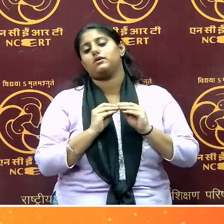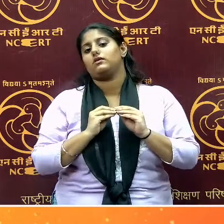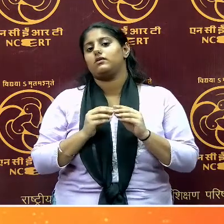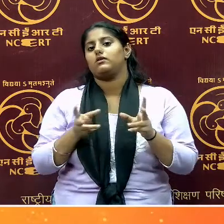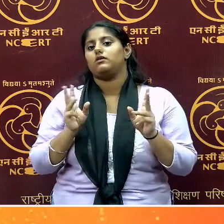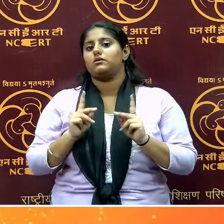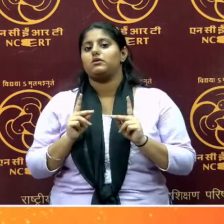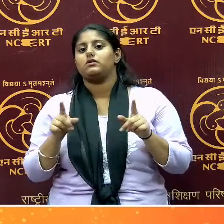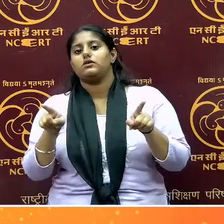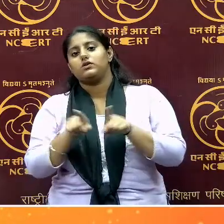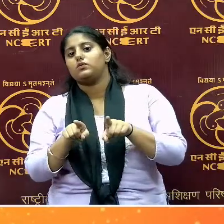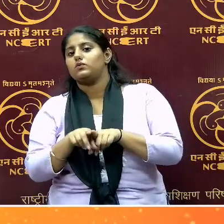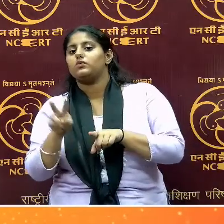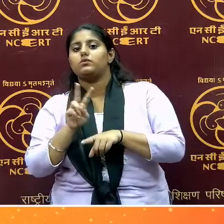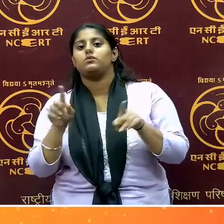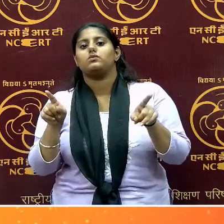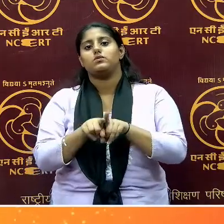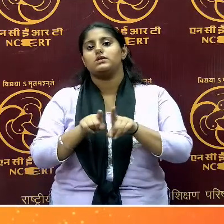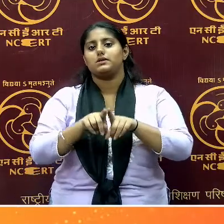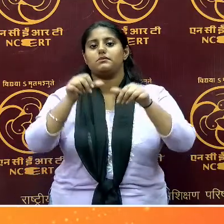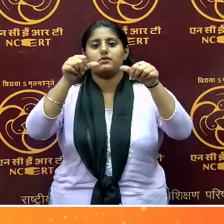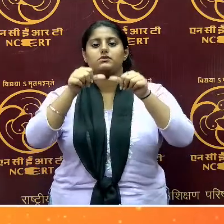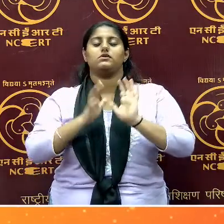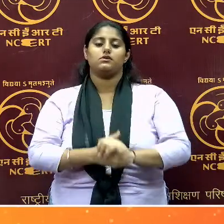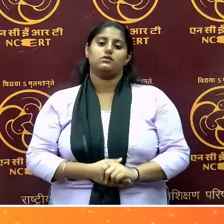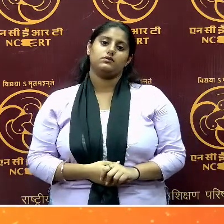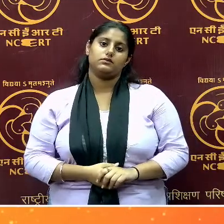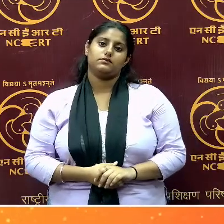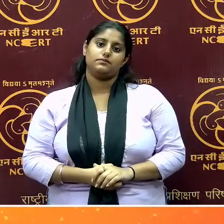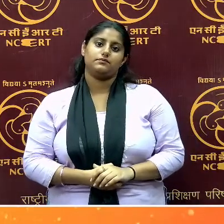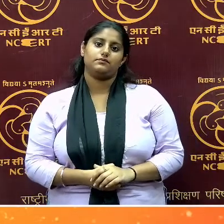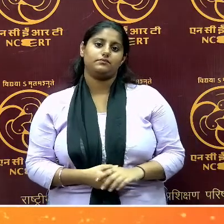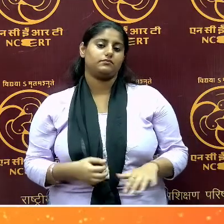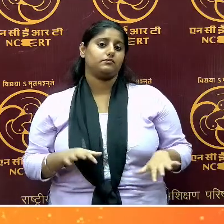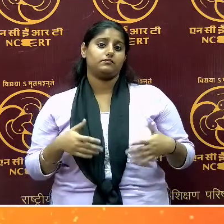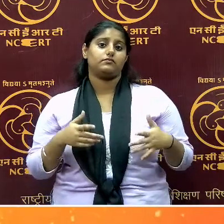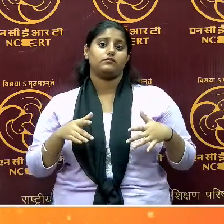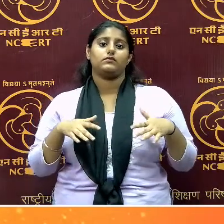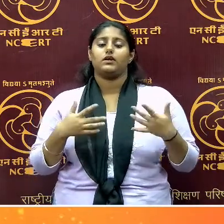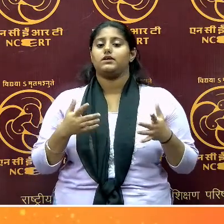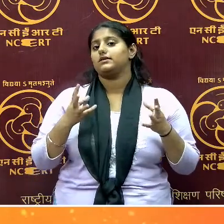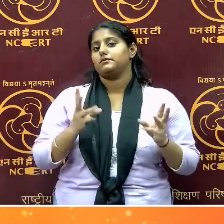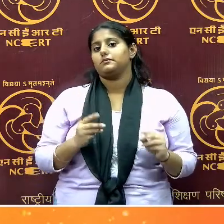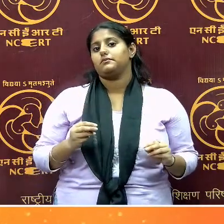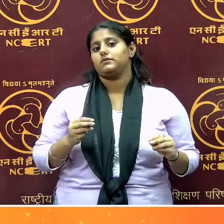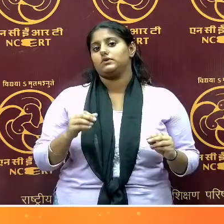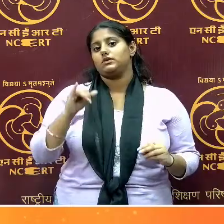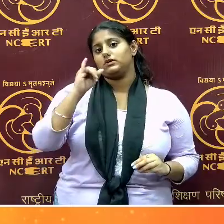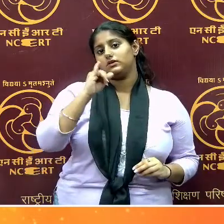both will be the yes, same, they get the same right? result here. Okay. Likewise, for the next number also, Shivani,